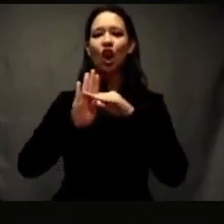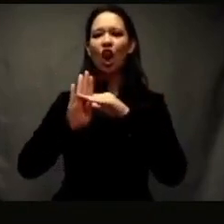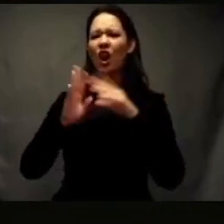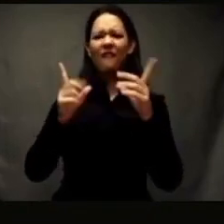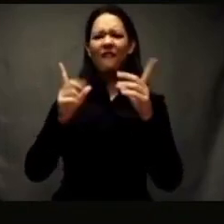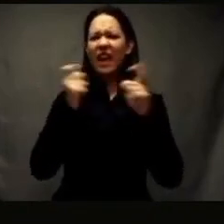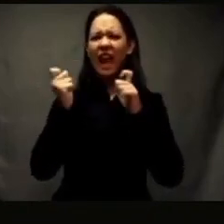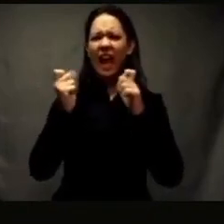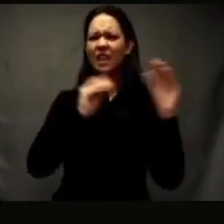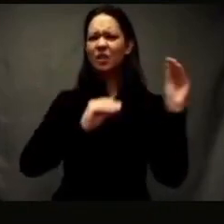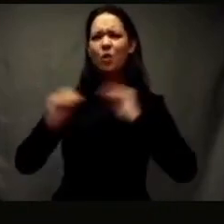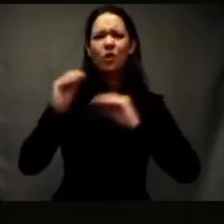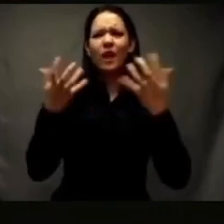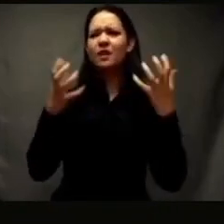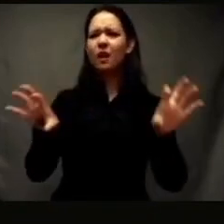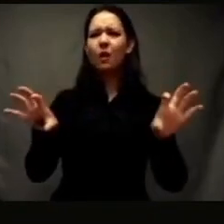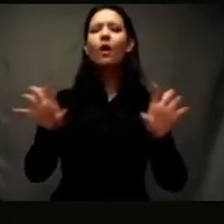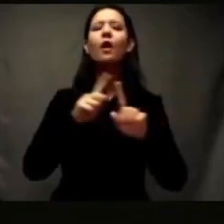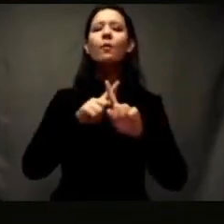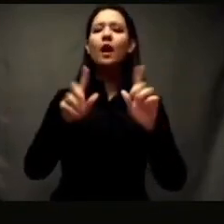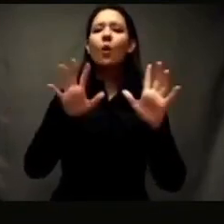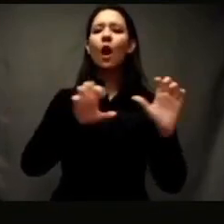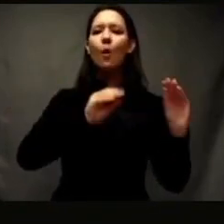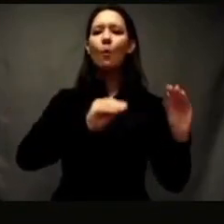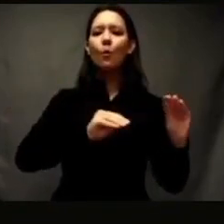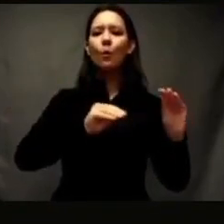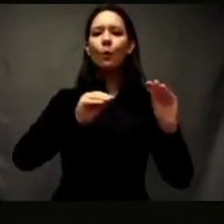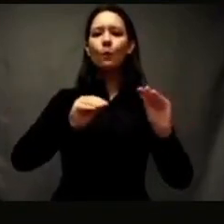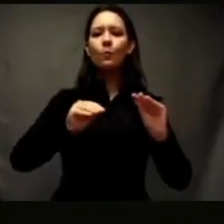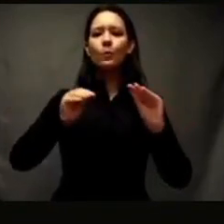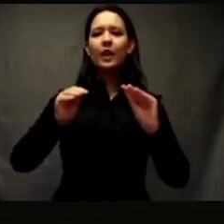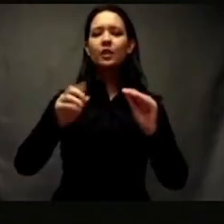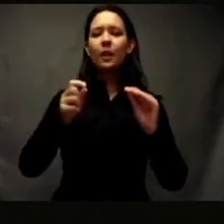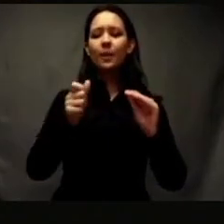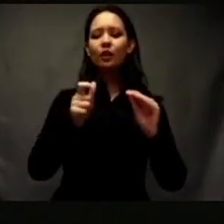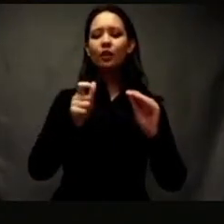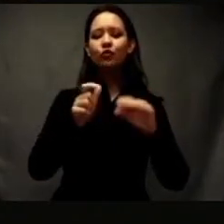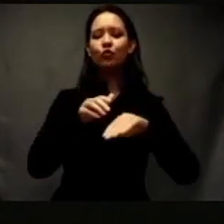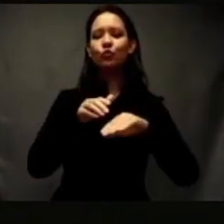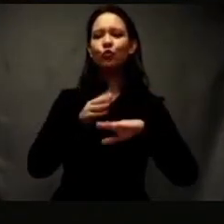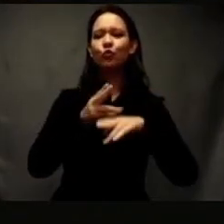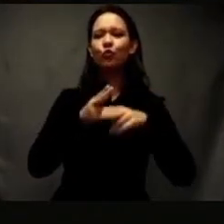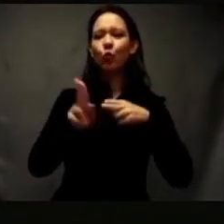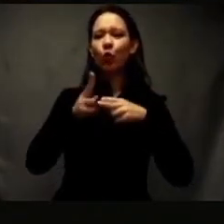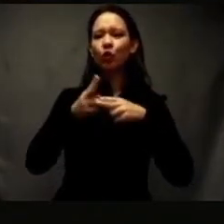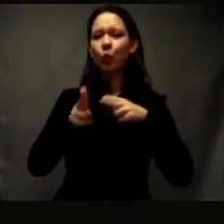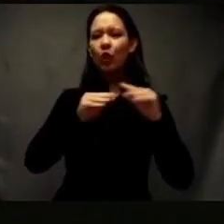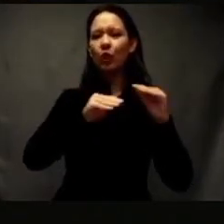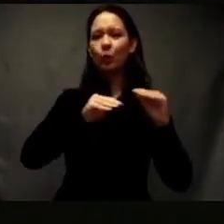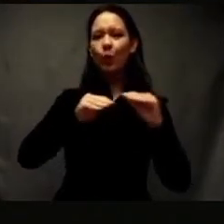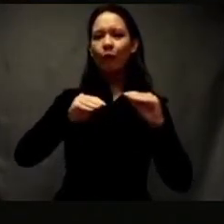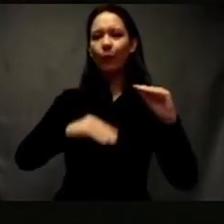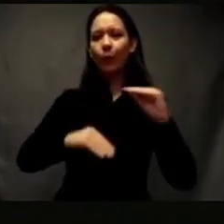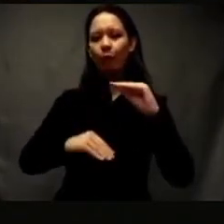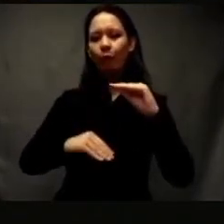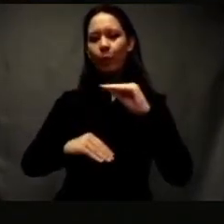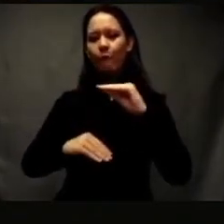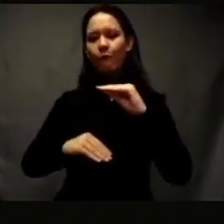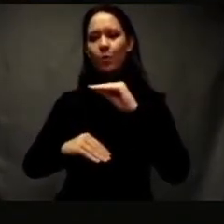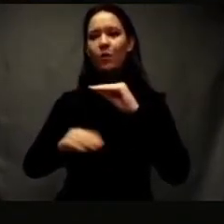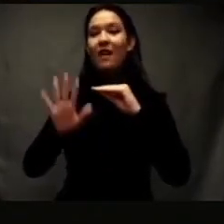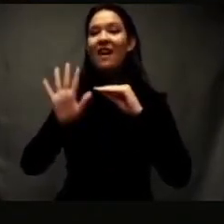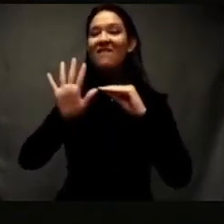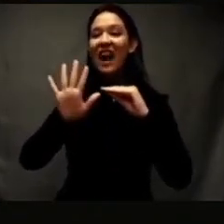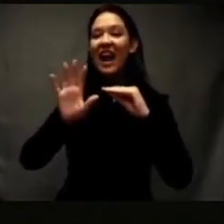want their movements to be a little bit shorter. So I'm actually going to make Shark move 5